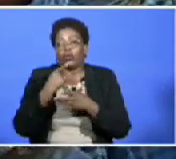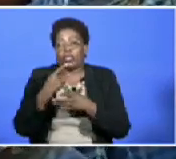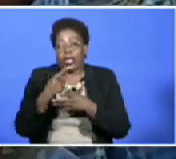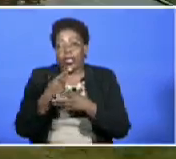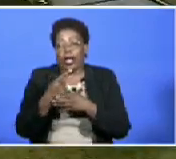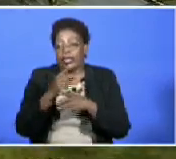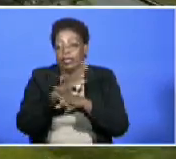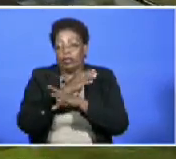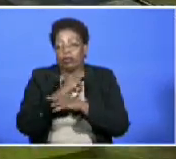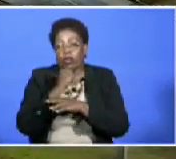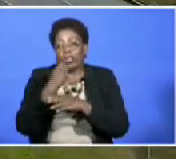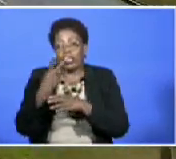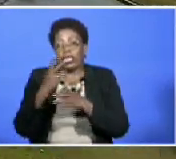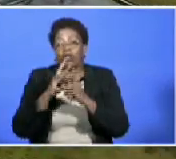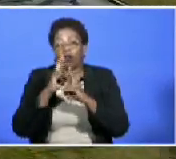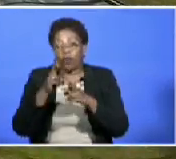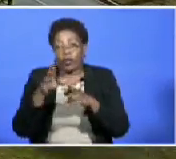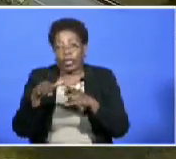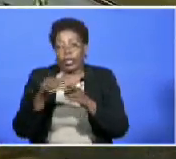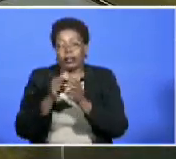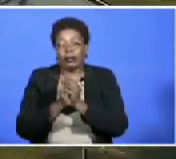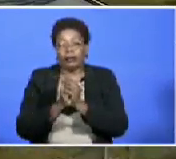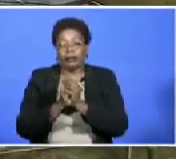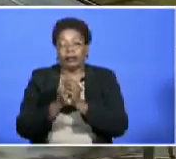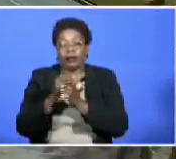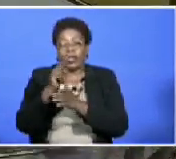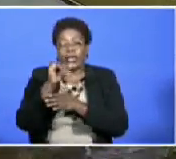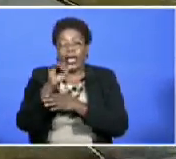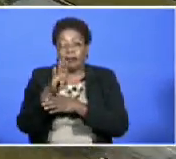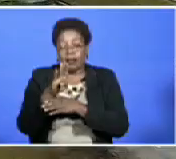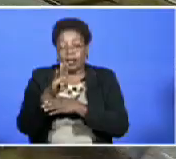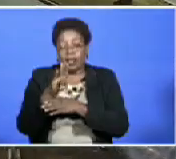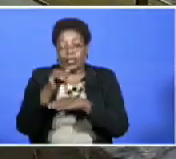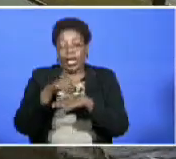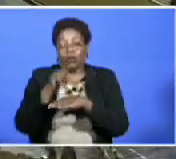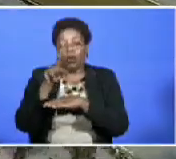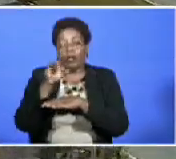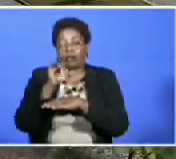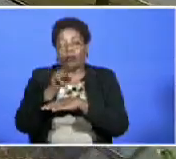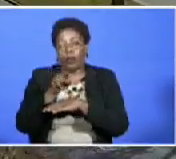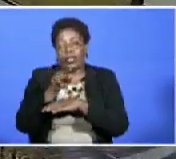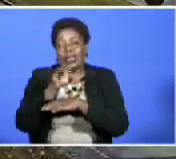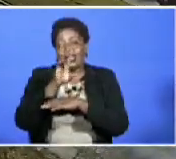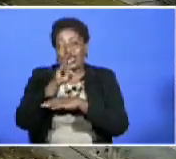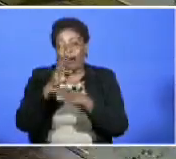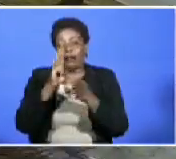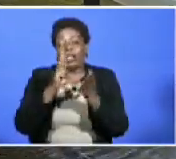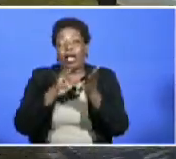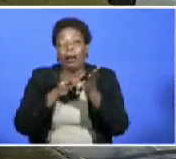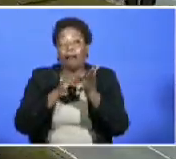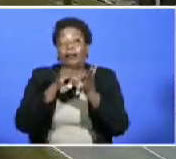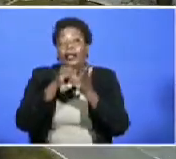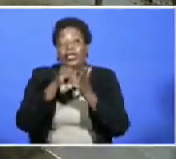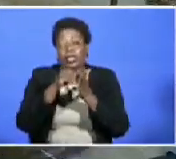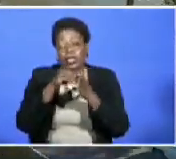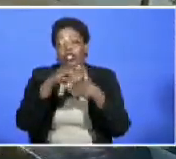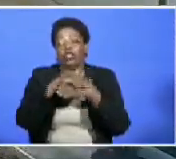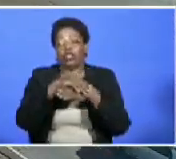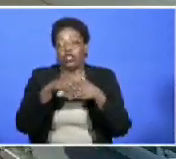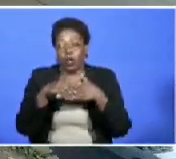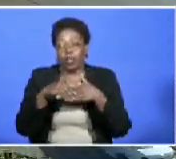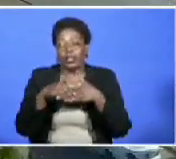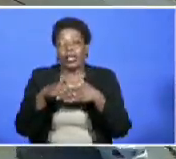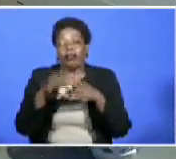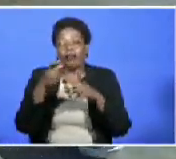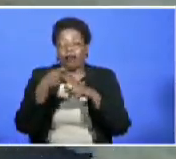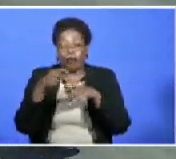seen the report. The NIB fund currently stands at $1.7 billion. Minister Rowell says due to